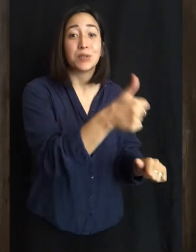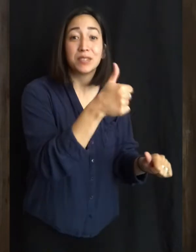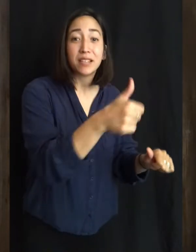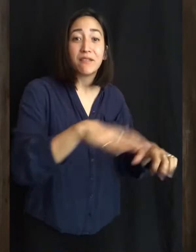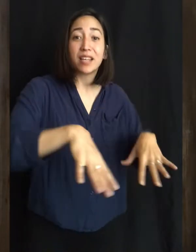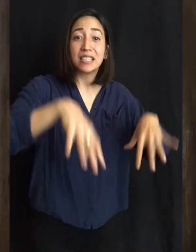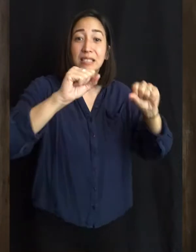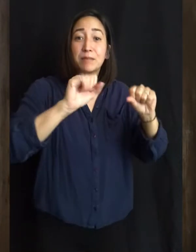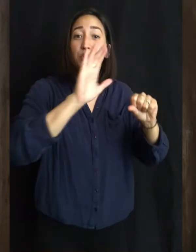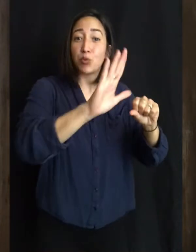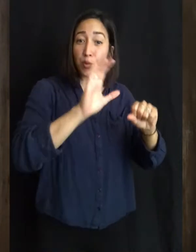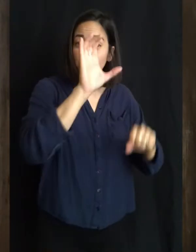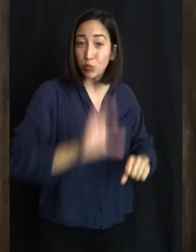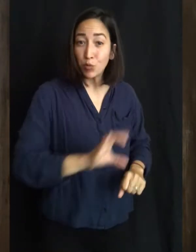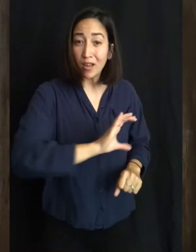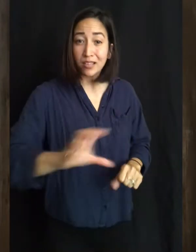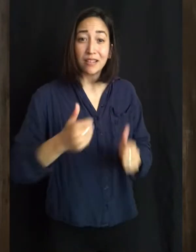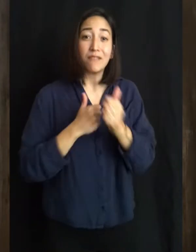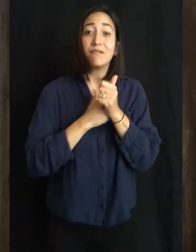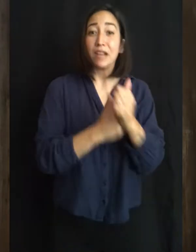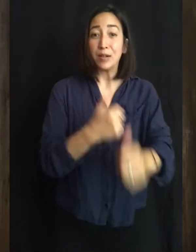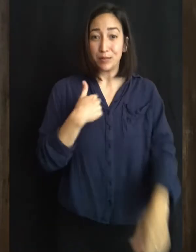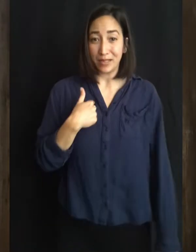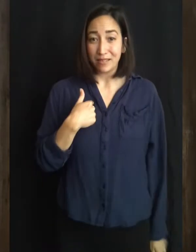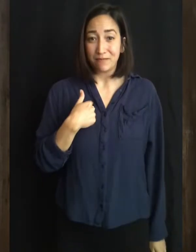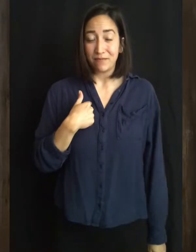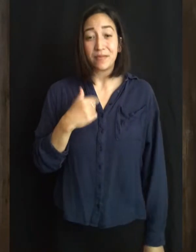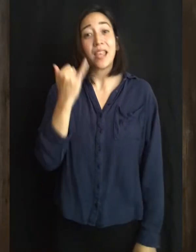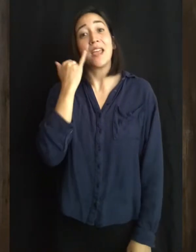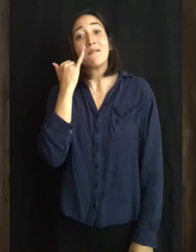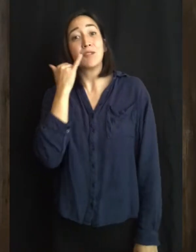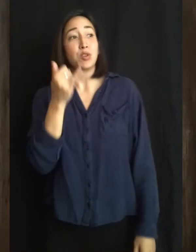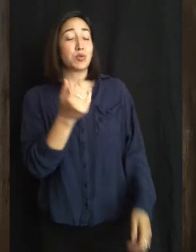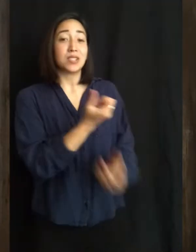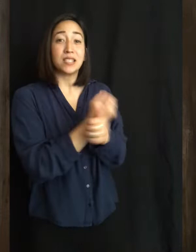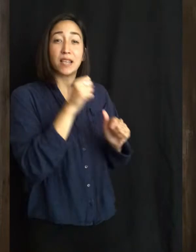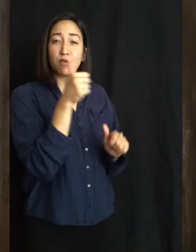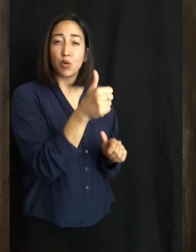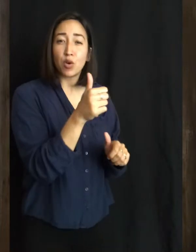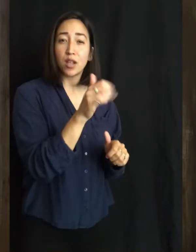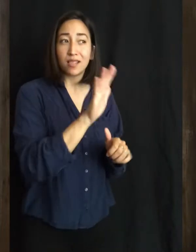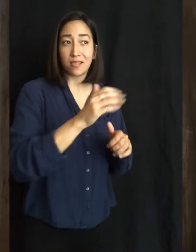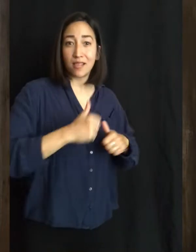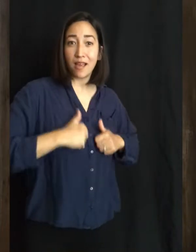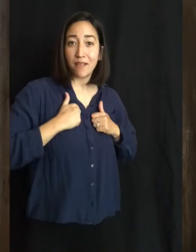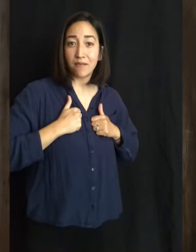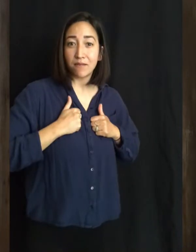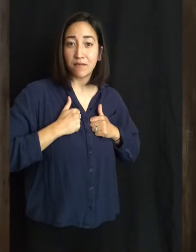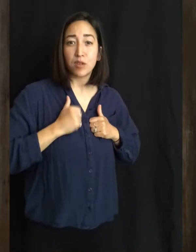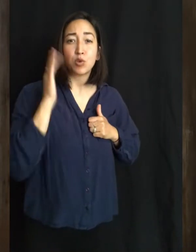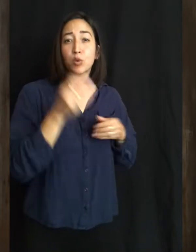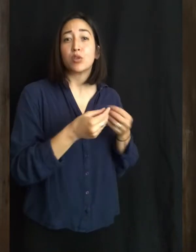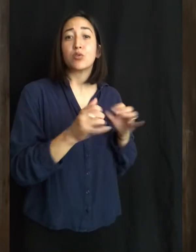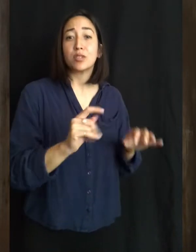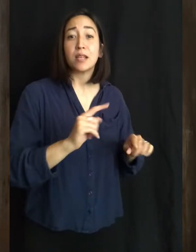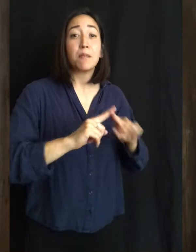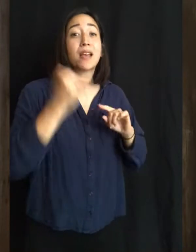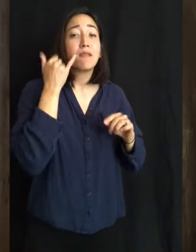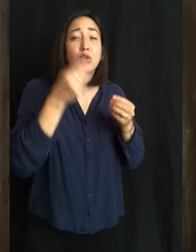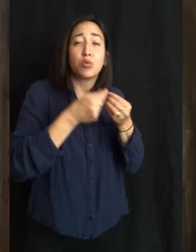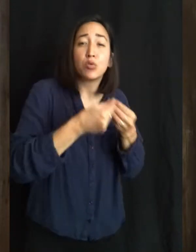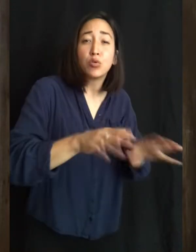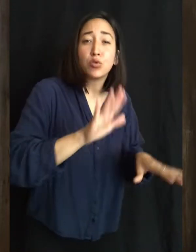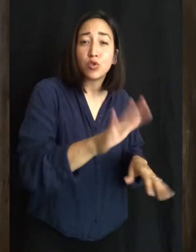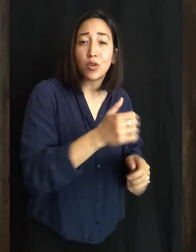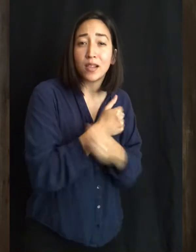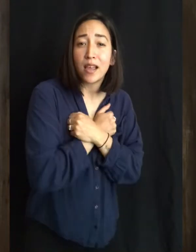his cross and follow me. For whoever would save his life will lose it, but whoever loses his life for my sake will find